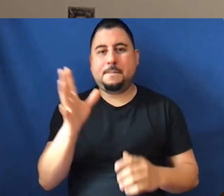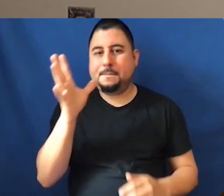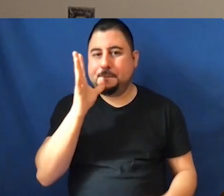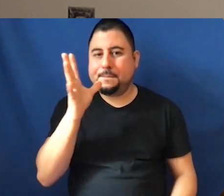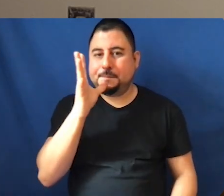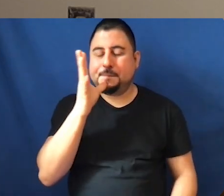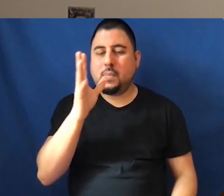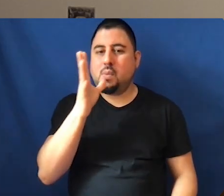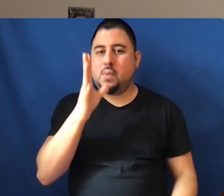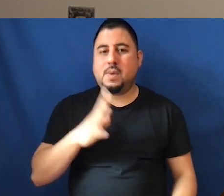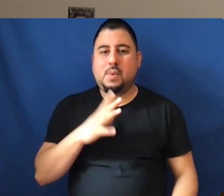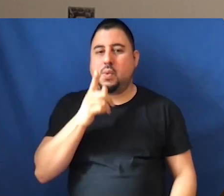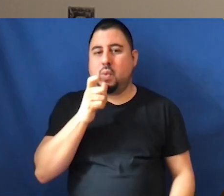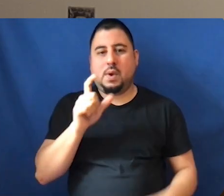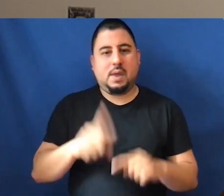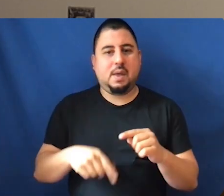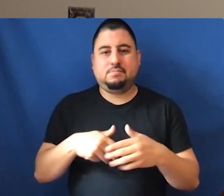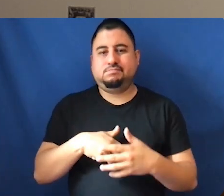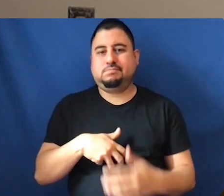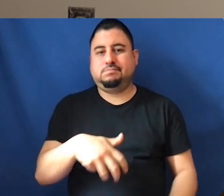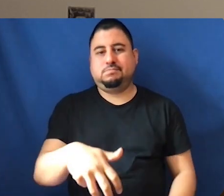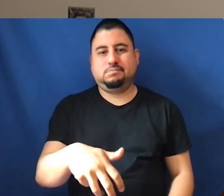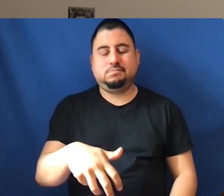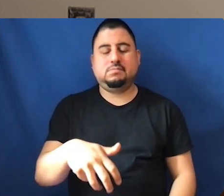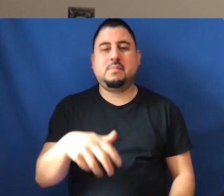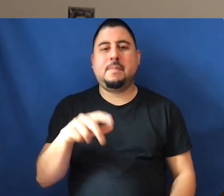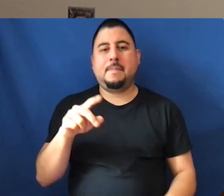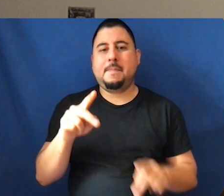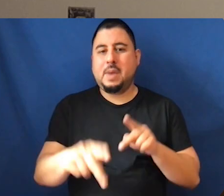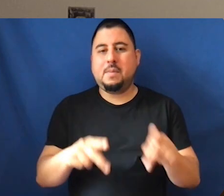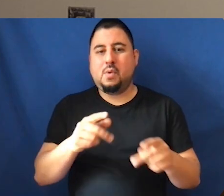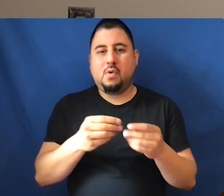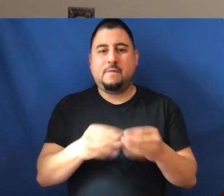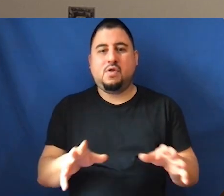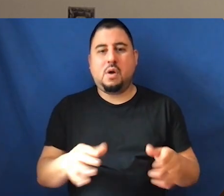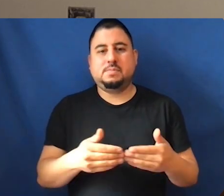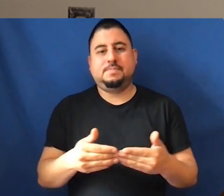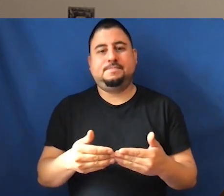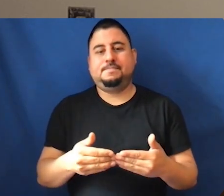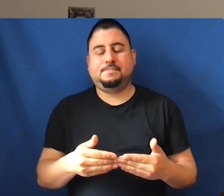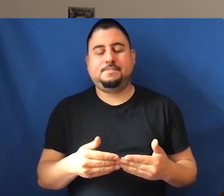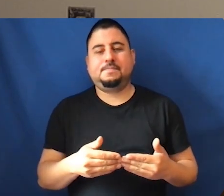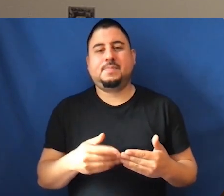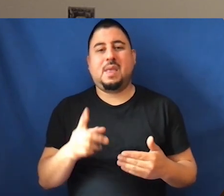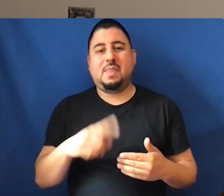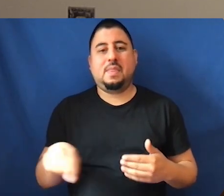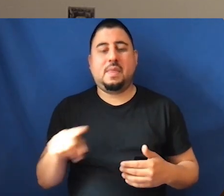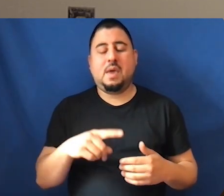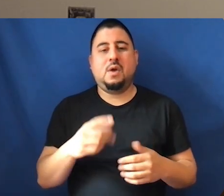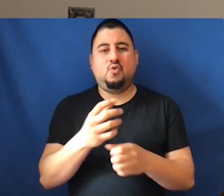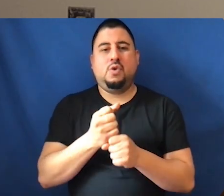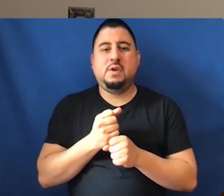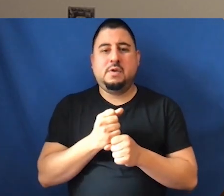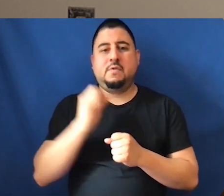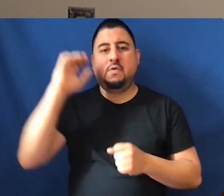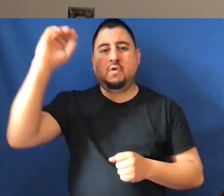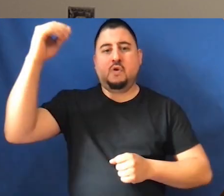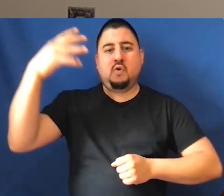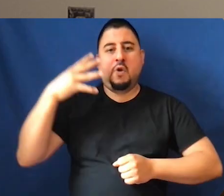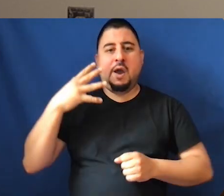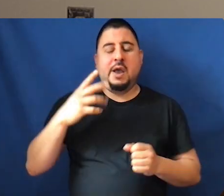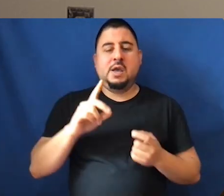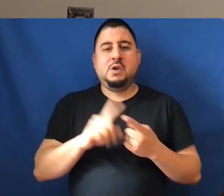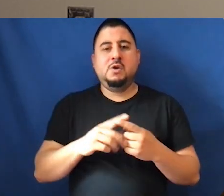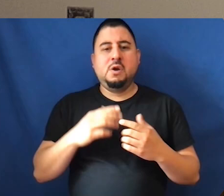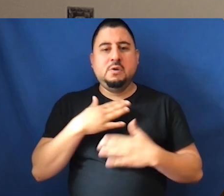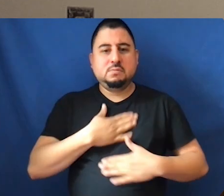mothers, women who cannot conceive, and those who have lost children, that they receive grace to enjoy